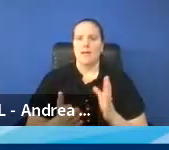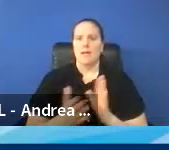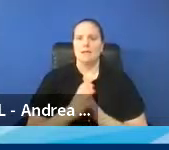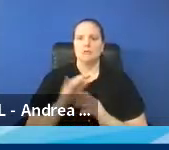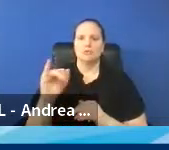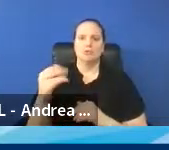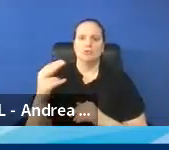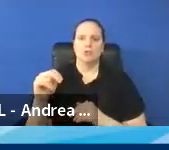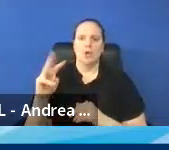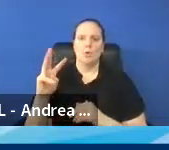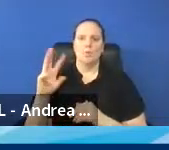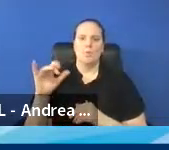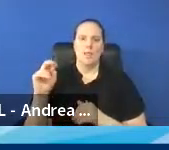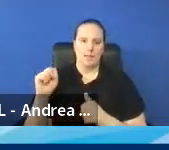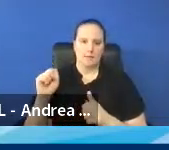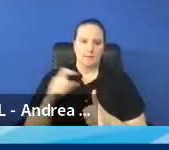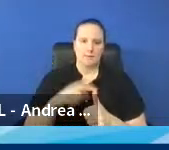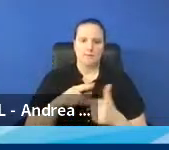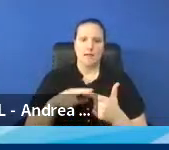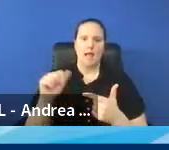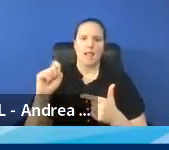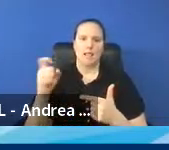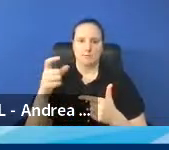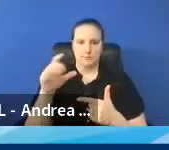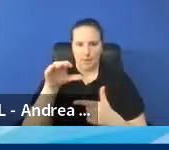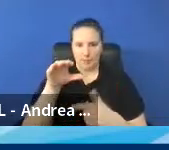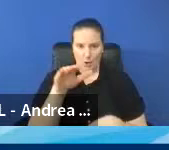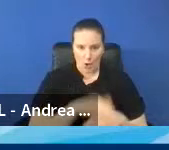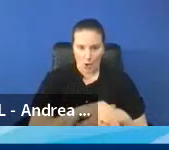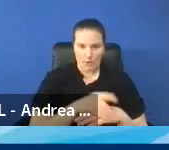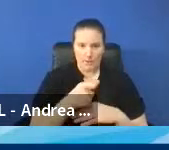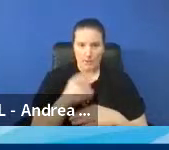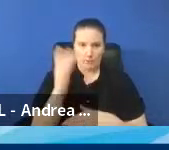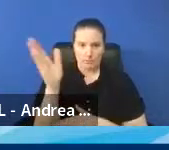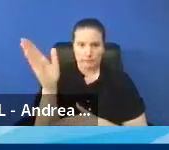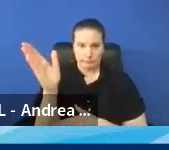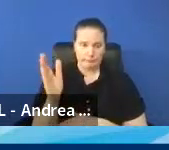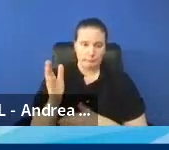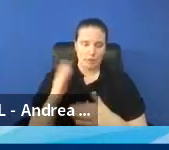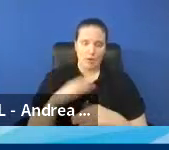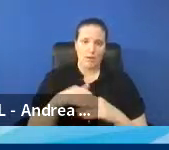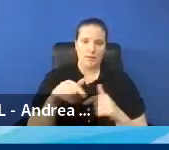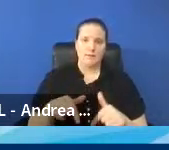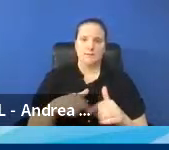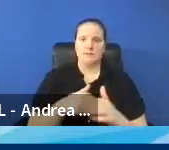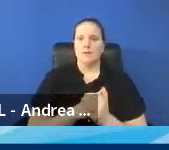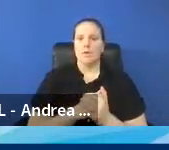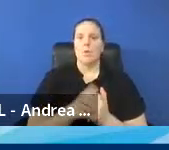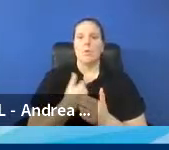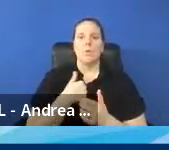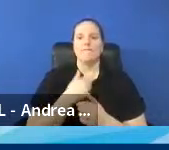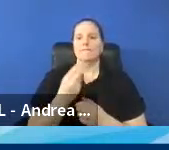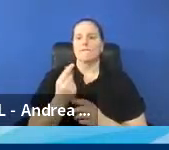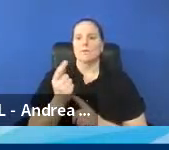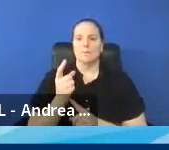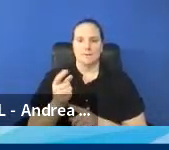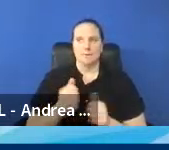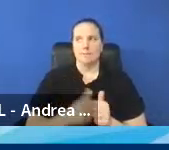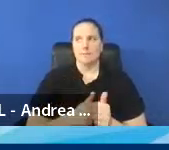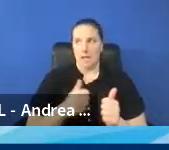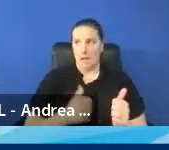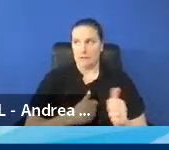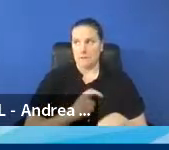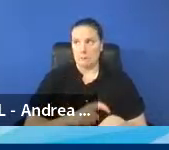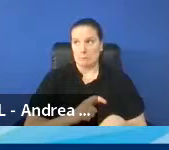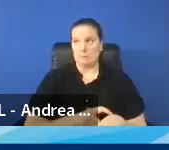John Willis and Alex Prentice turn on their cameras. They're going to be making this presentation. We are a few minutes behind.